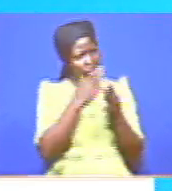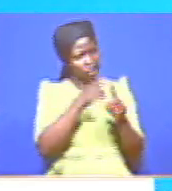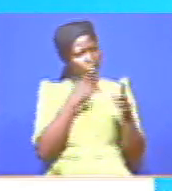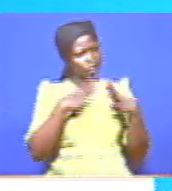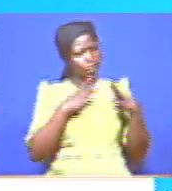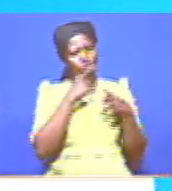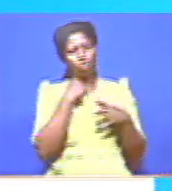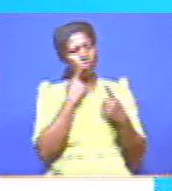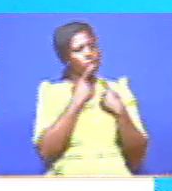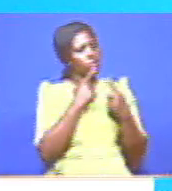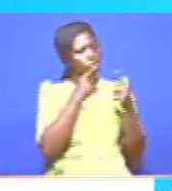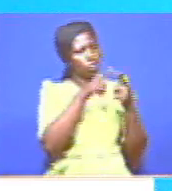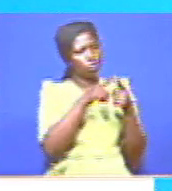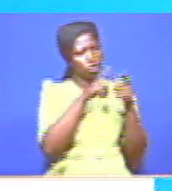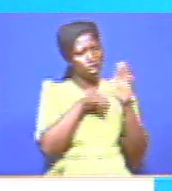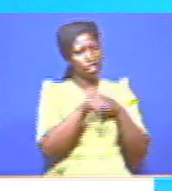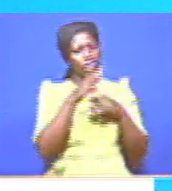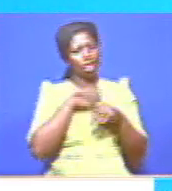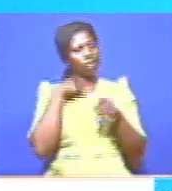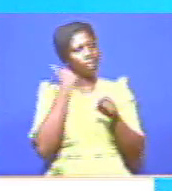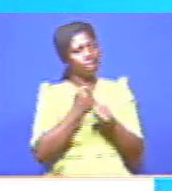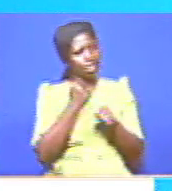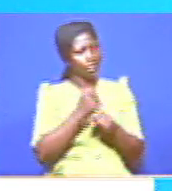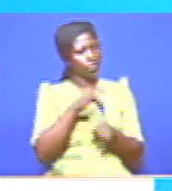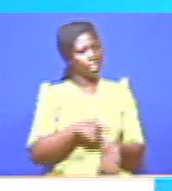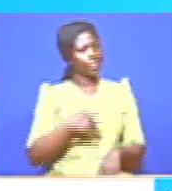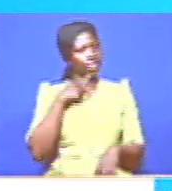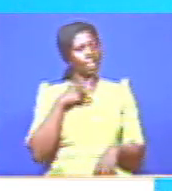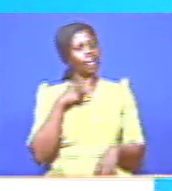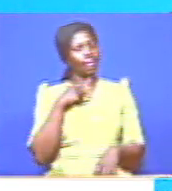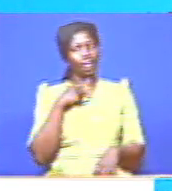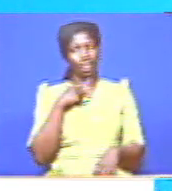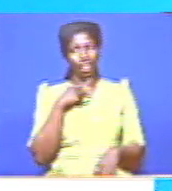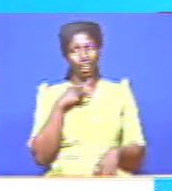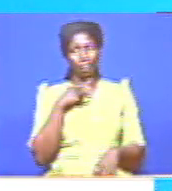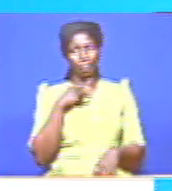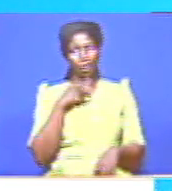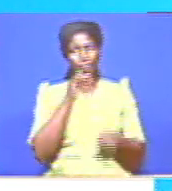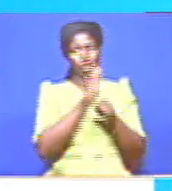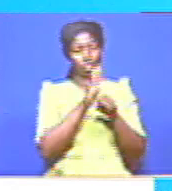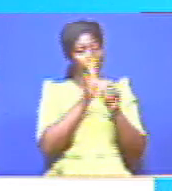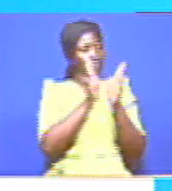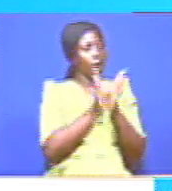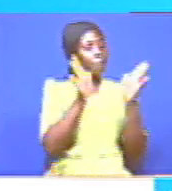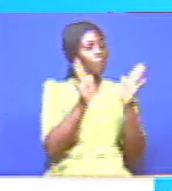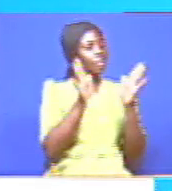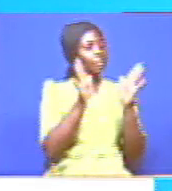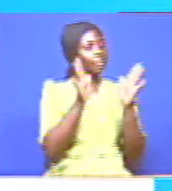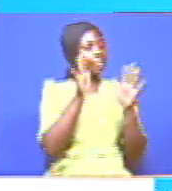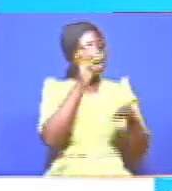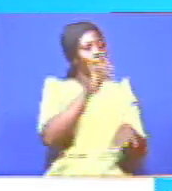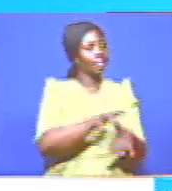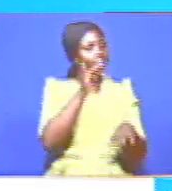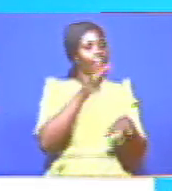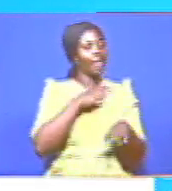to in our course of work, we feel that the majority of the public are sensitized yeah. and